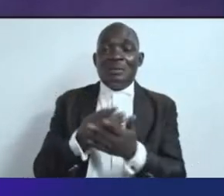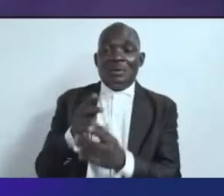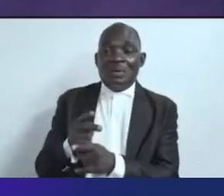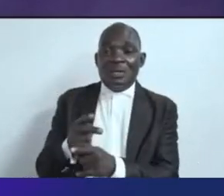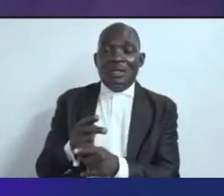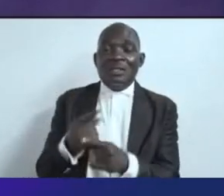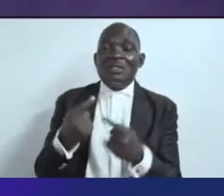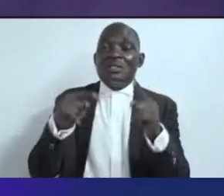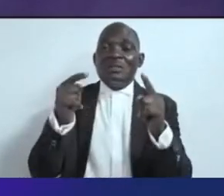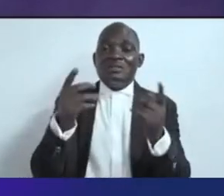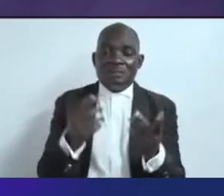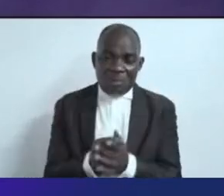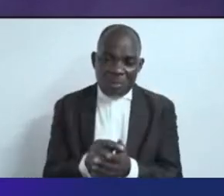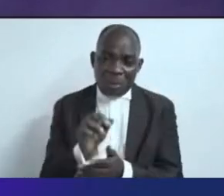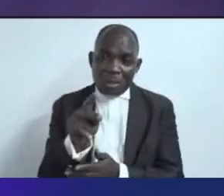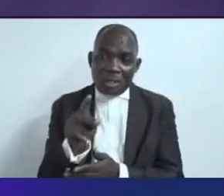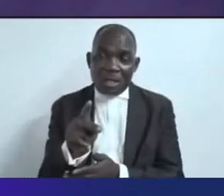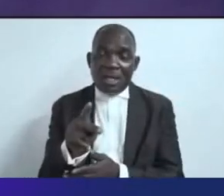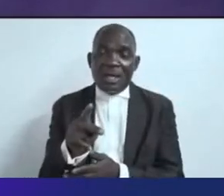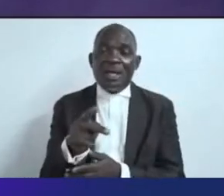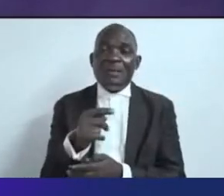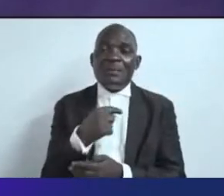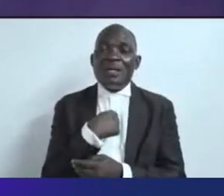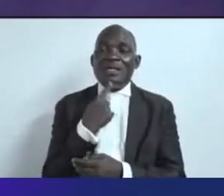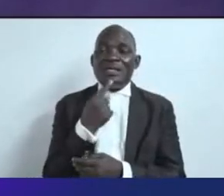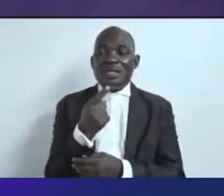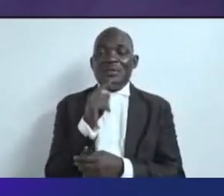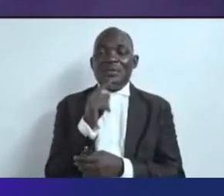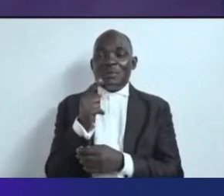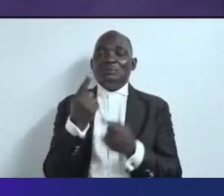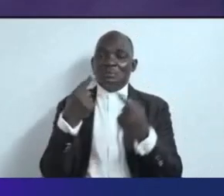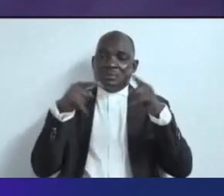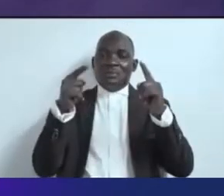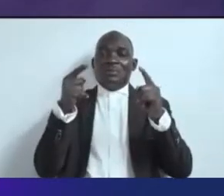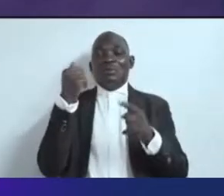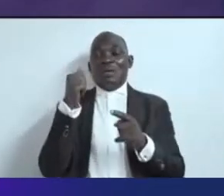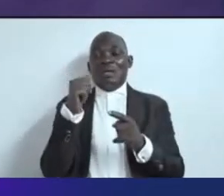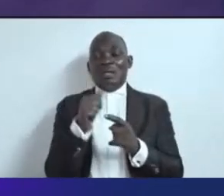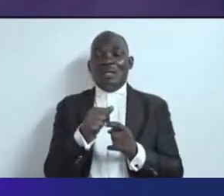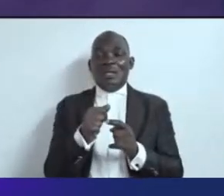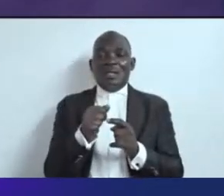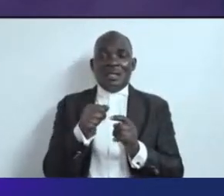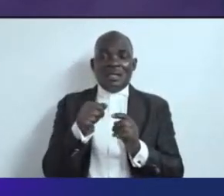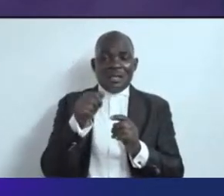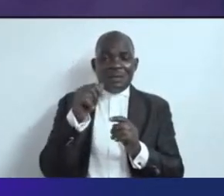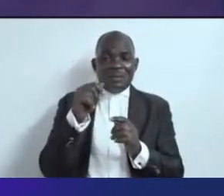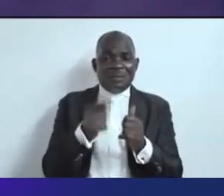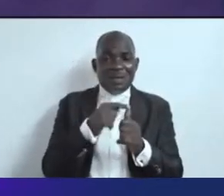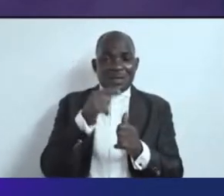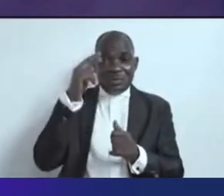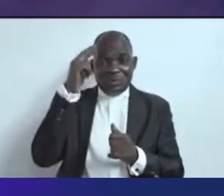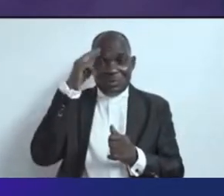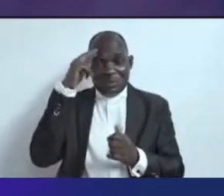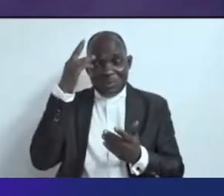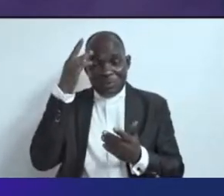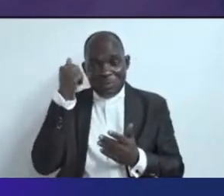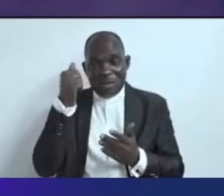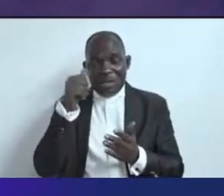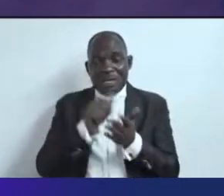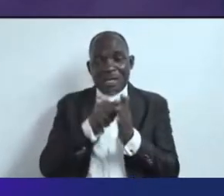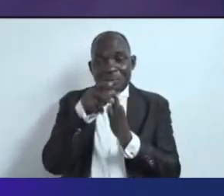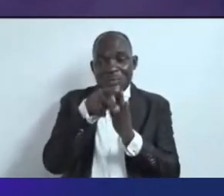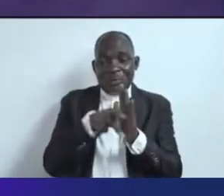requirements. Well, again, I would say it has been successful because the principal reason why that policy